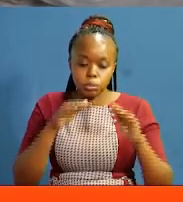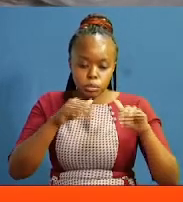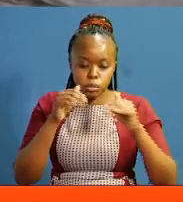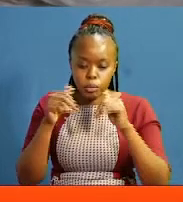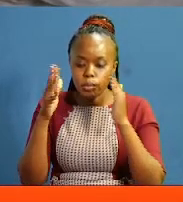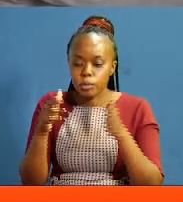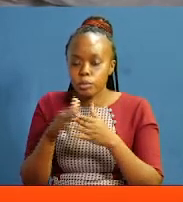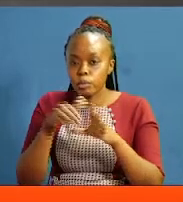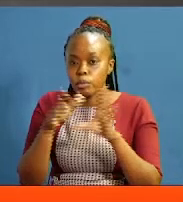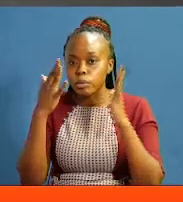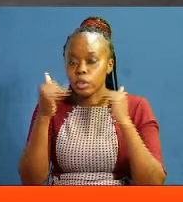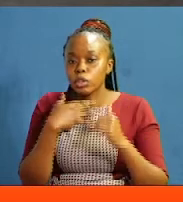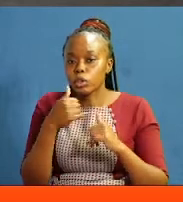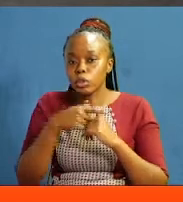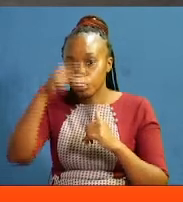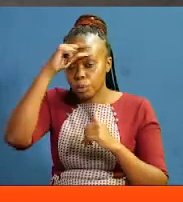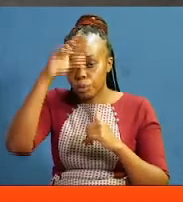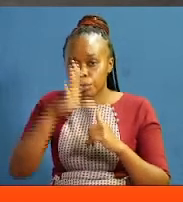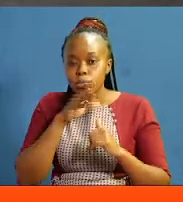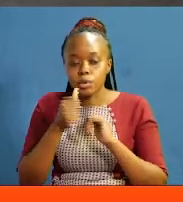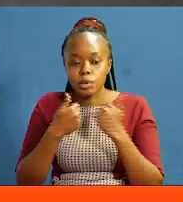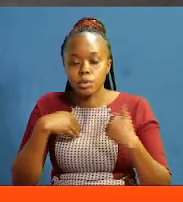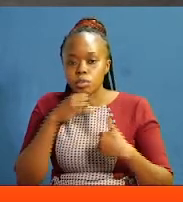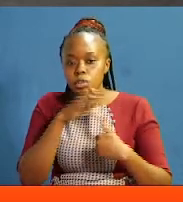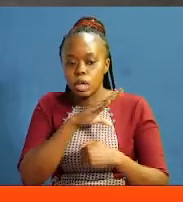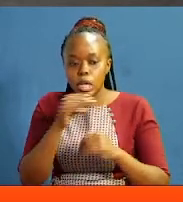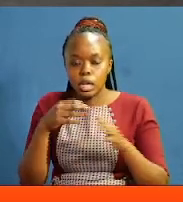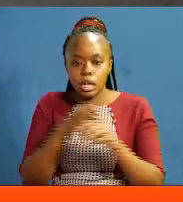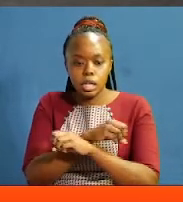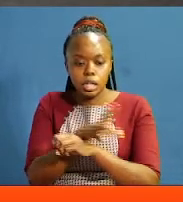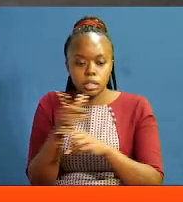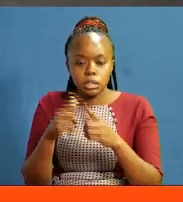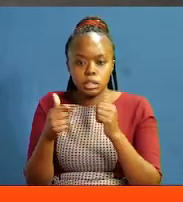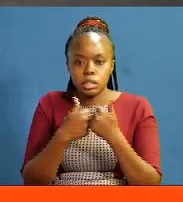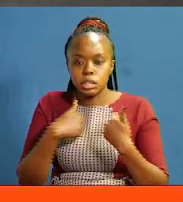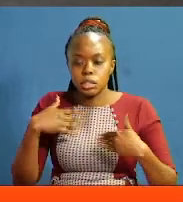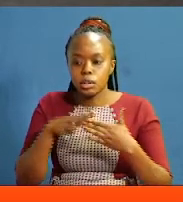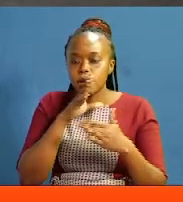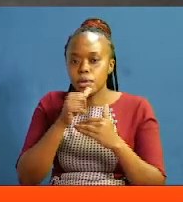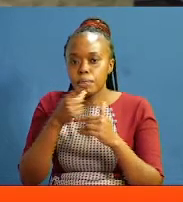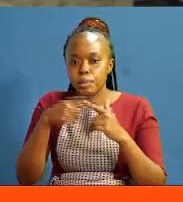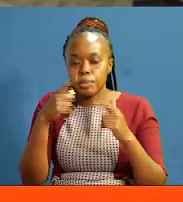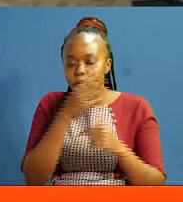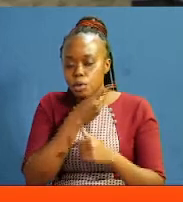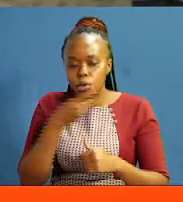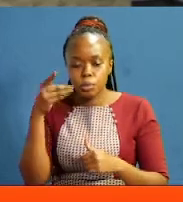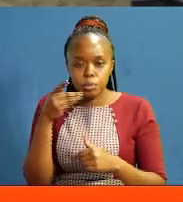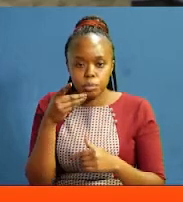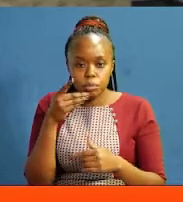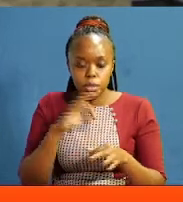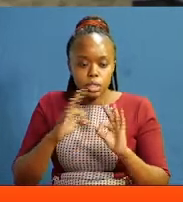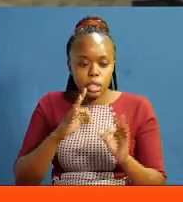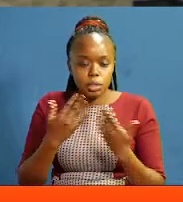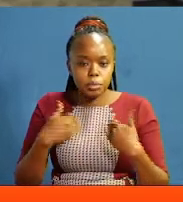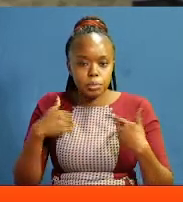Farmers in Nyandarua County now want the government to buy the potatoes and distribute them to those affected by the famine. Kwamba